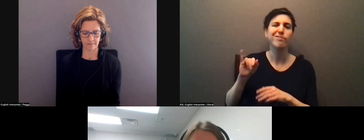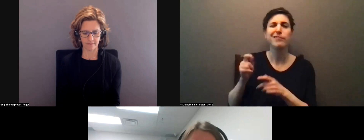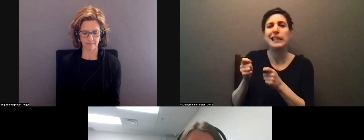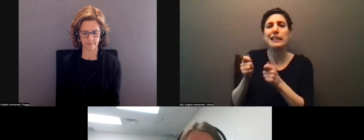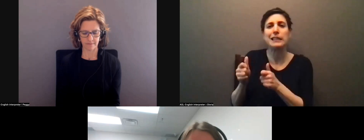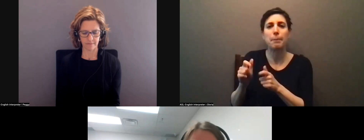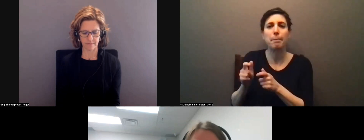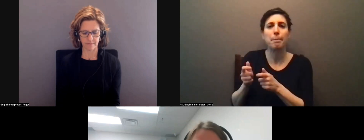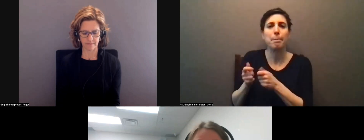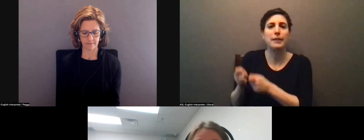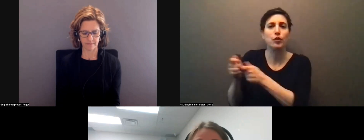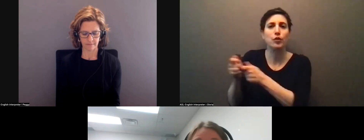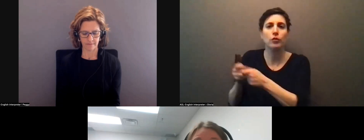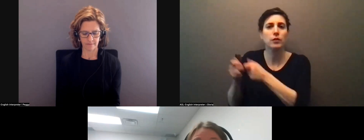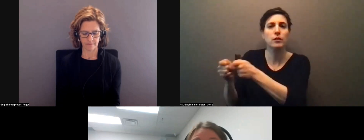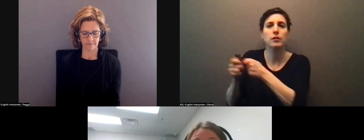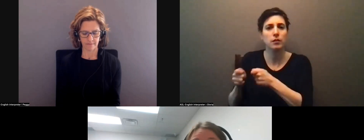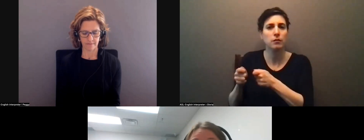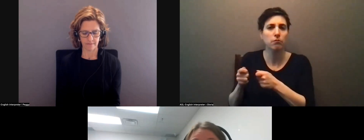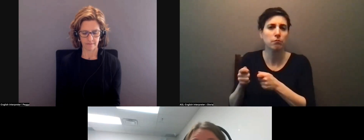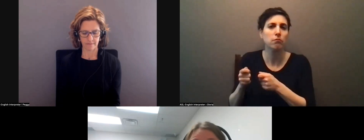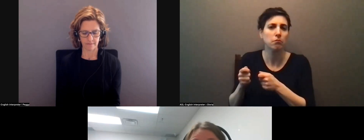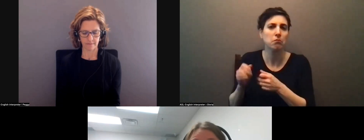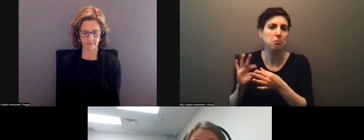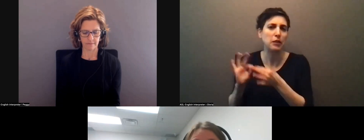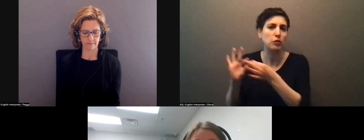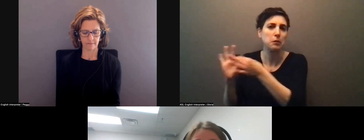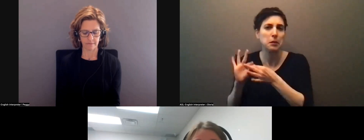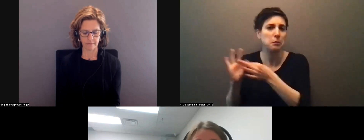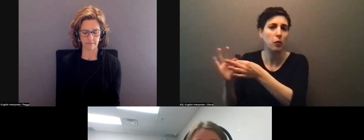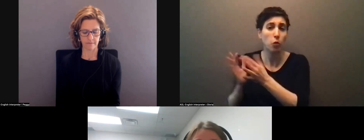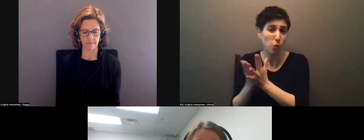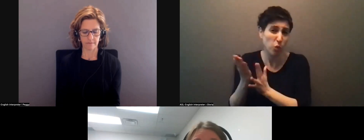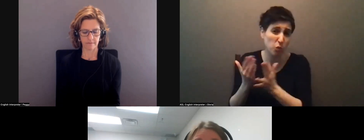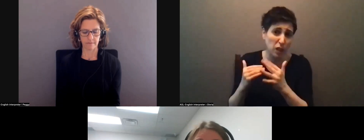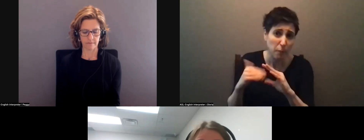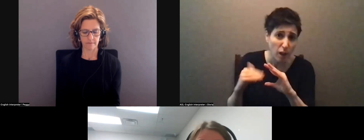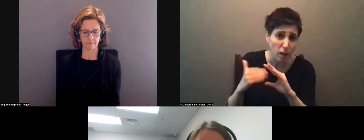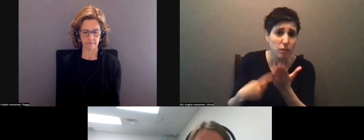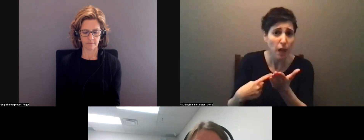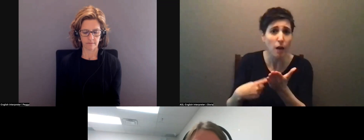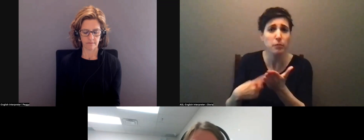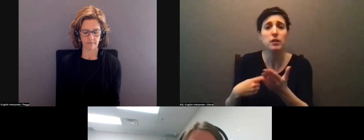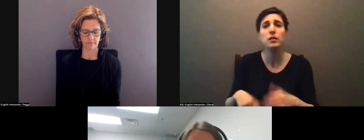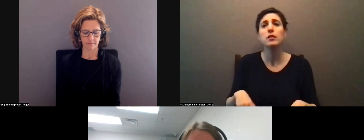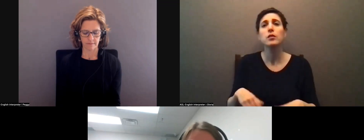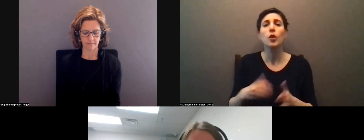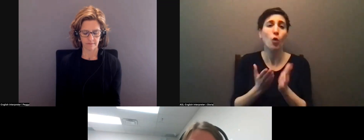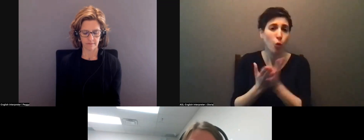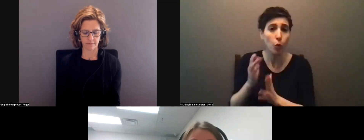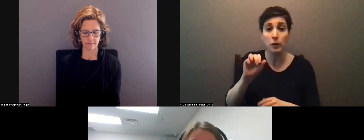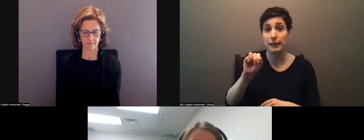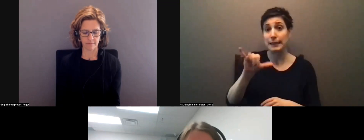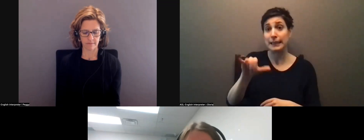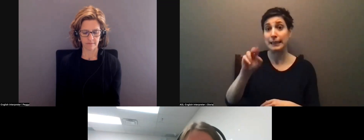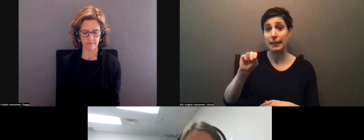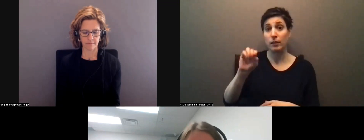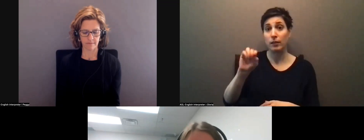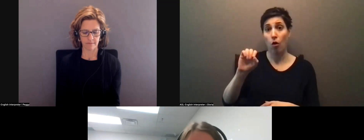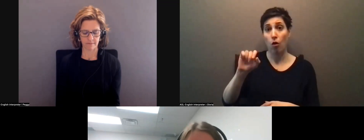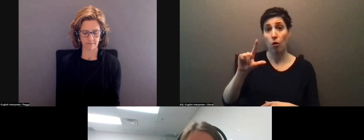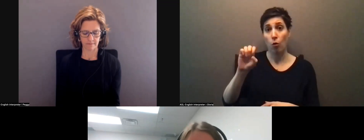through emails. We communicate also through Synology itself. We can